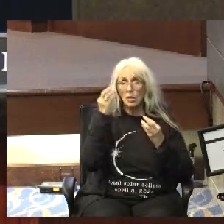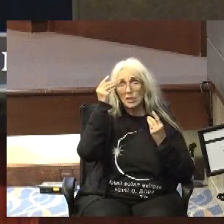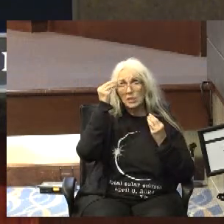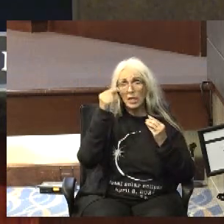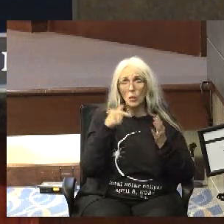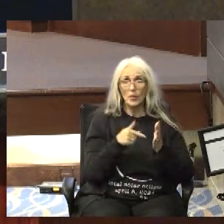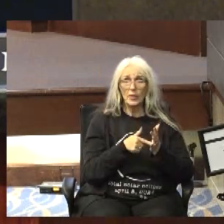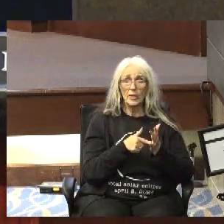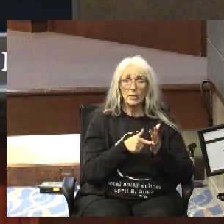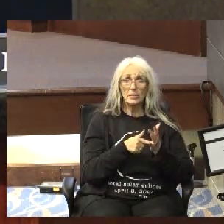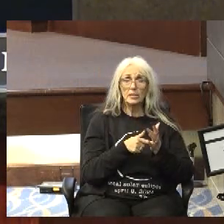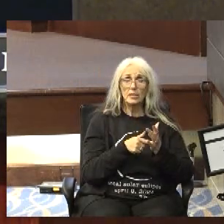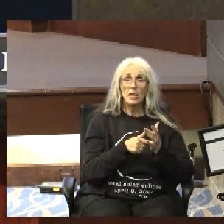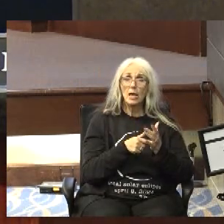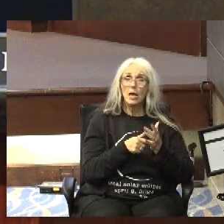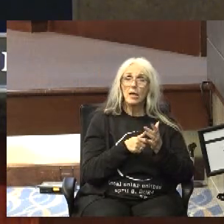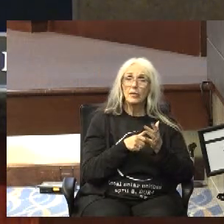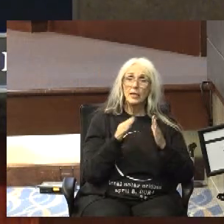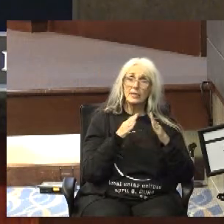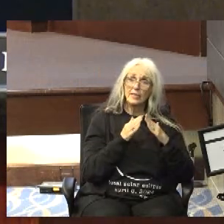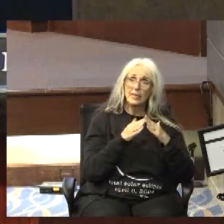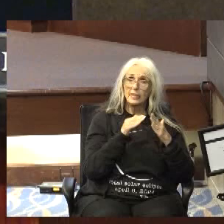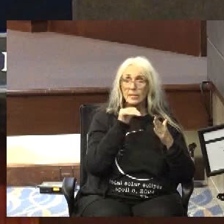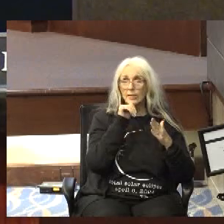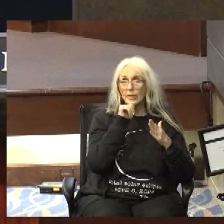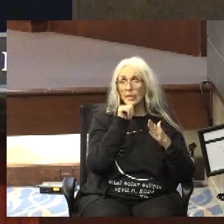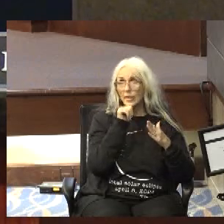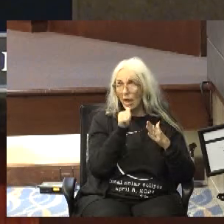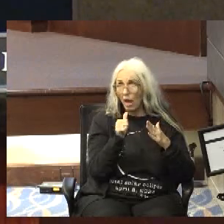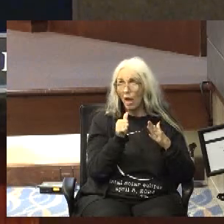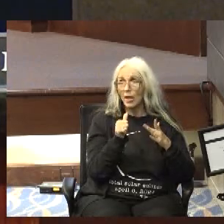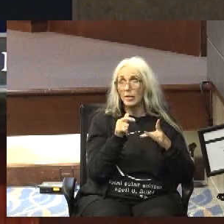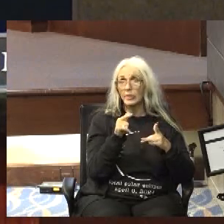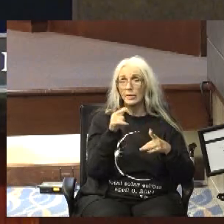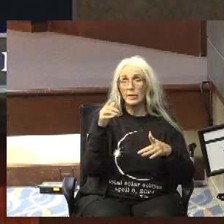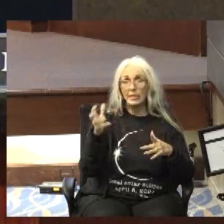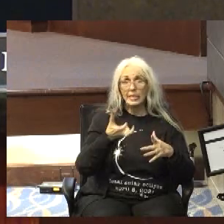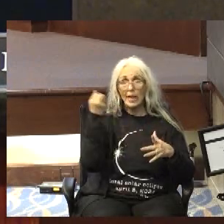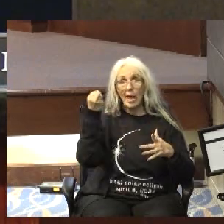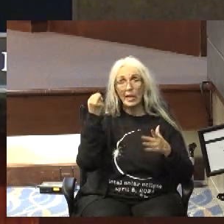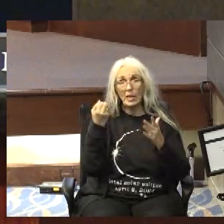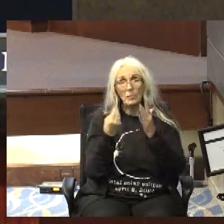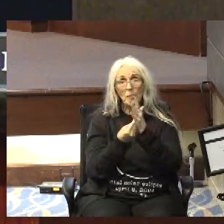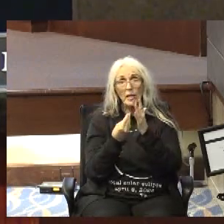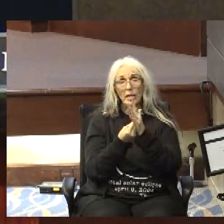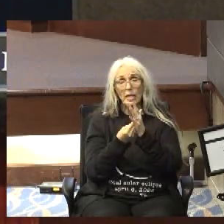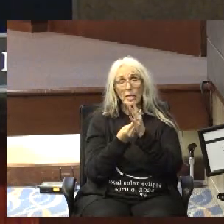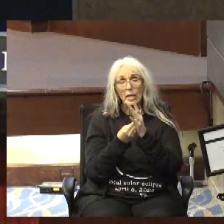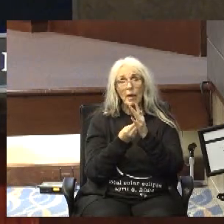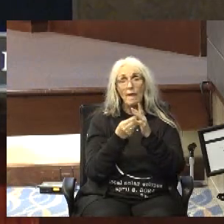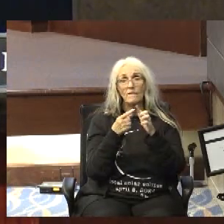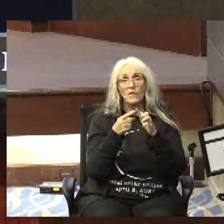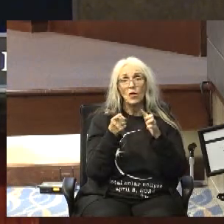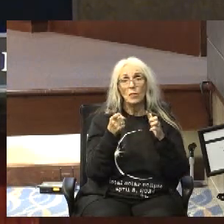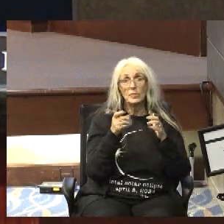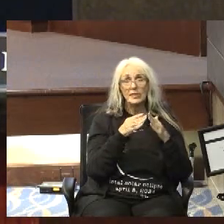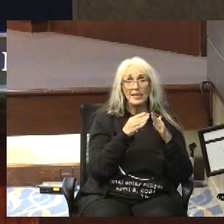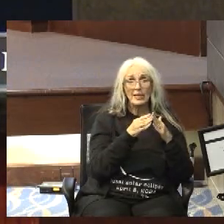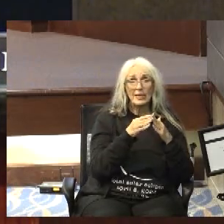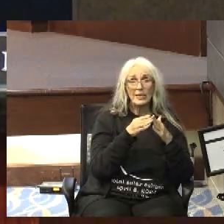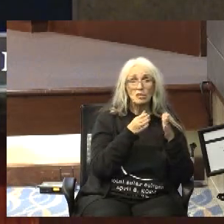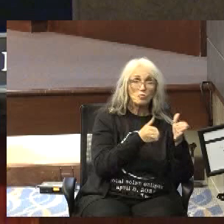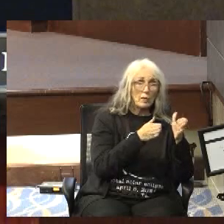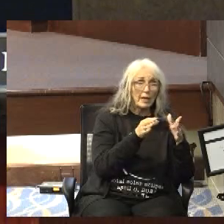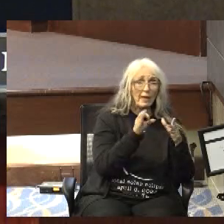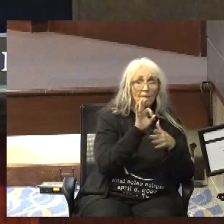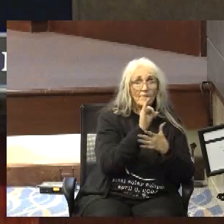incentive structure, that the city is not taking money pools of from a city street fund or